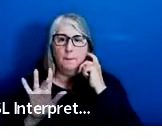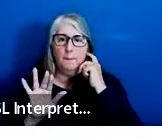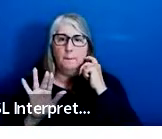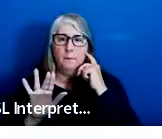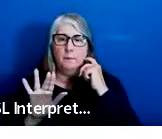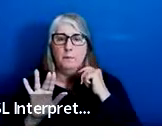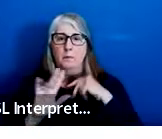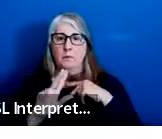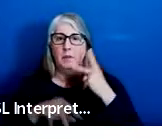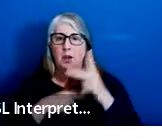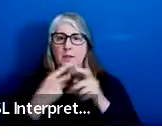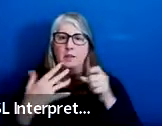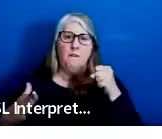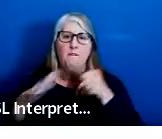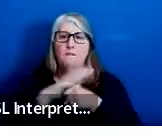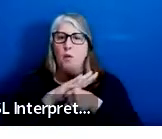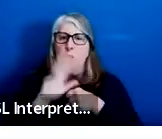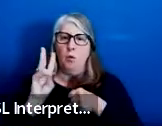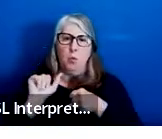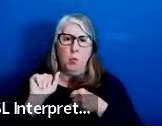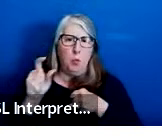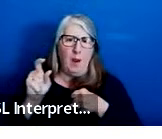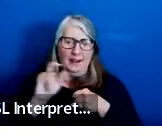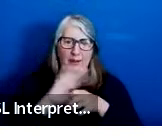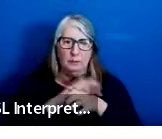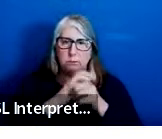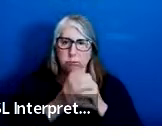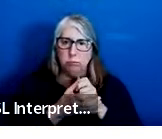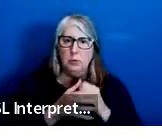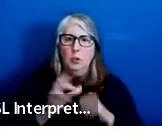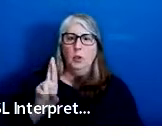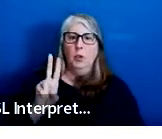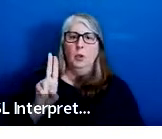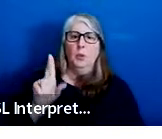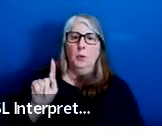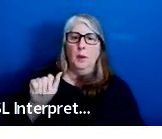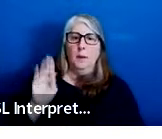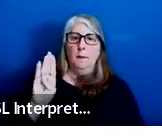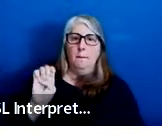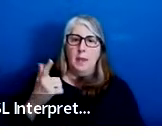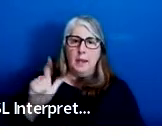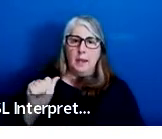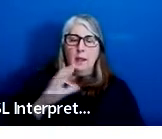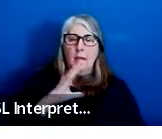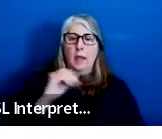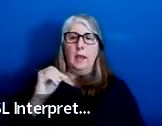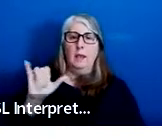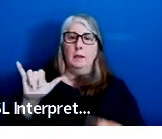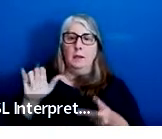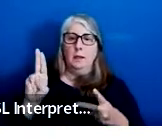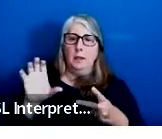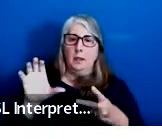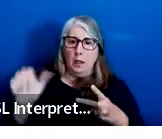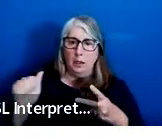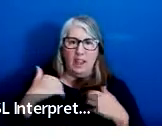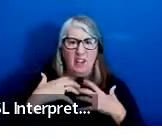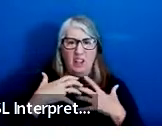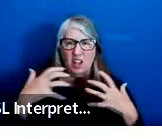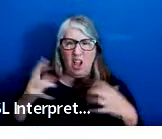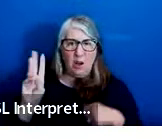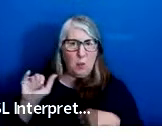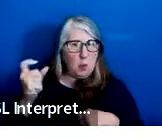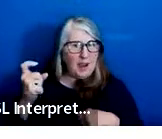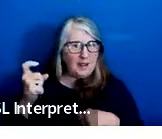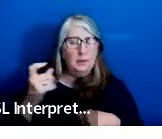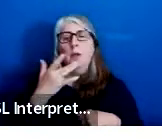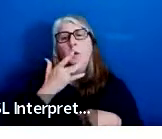ones that are fully wax. So rutabagas and yuccas that have like a ton of wax in them, we'd prefer